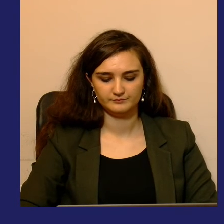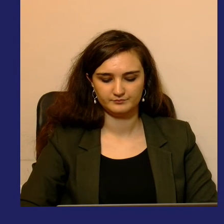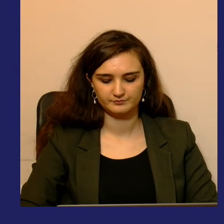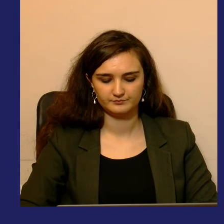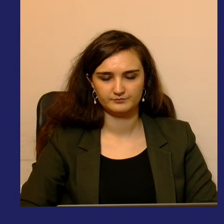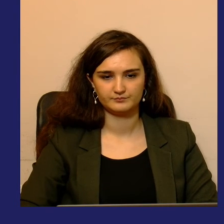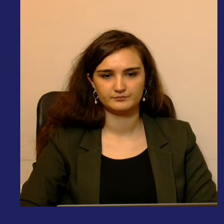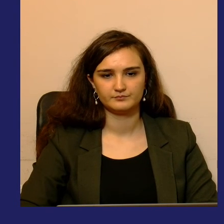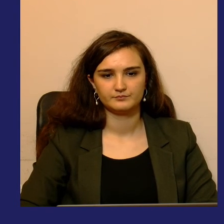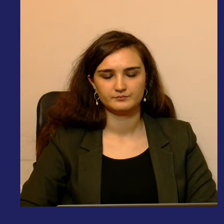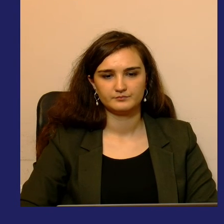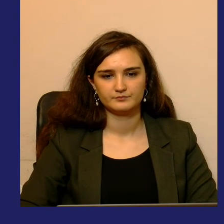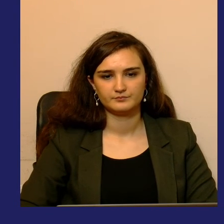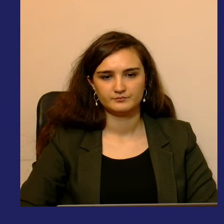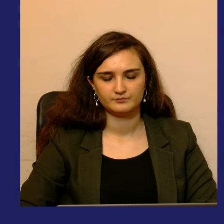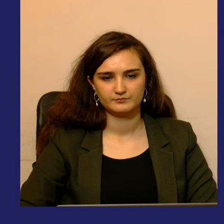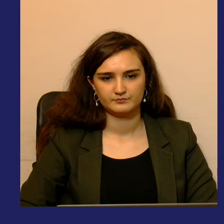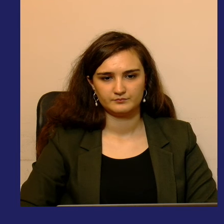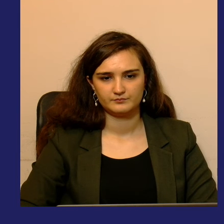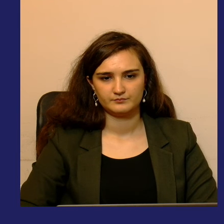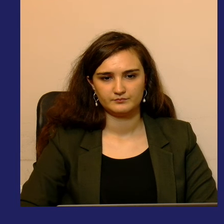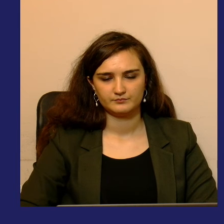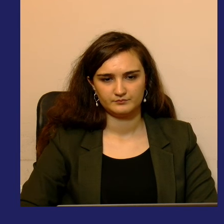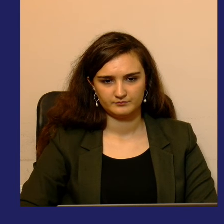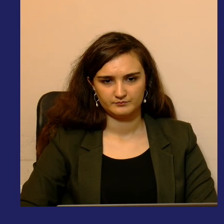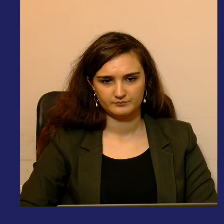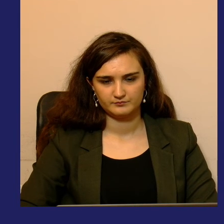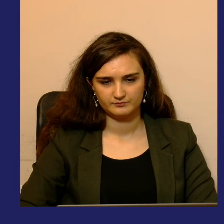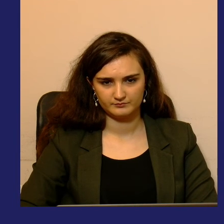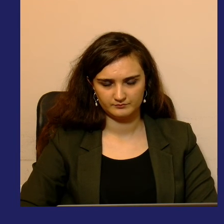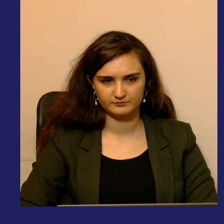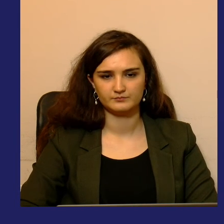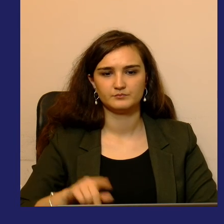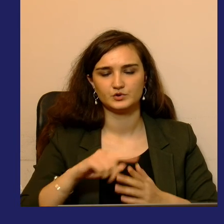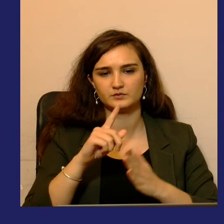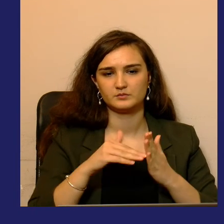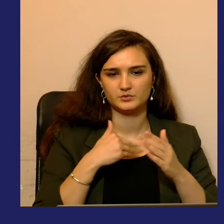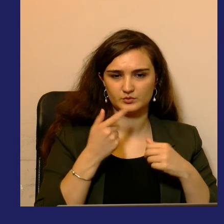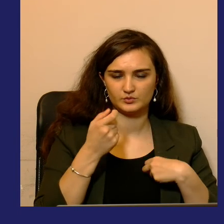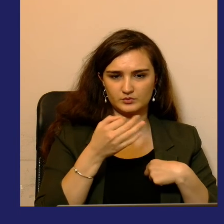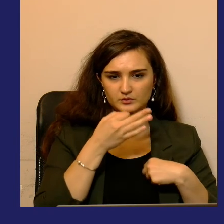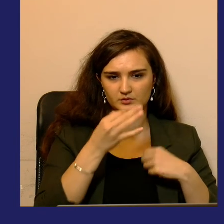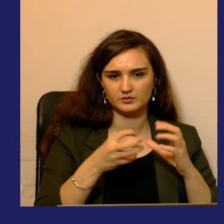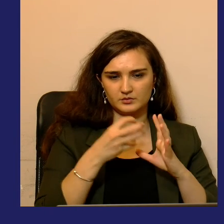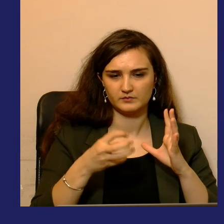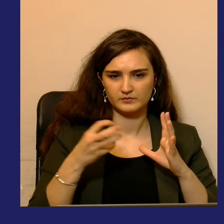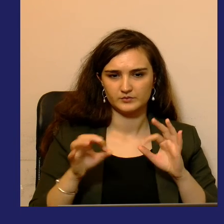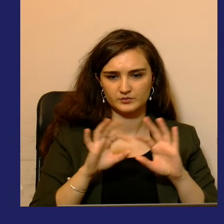Joseph, if I could just speak to that question a little bit by talking about